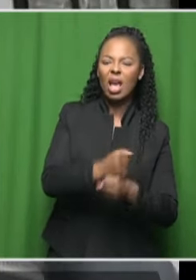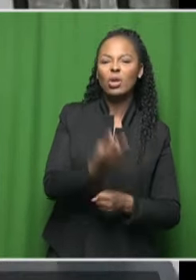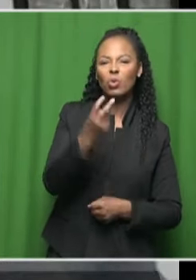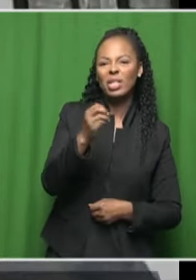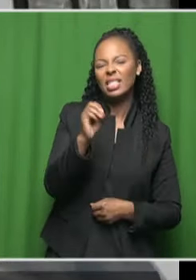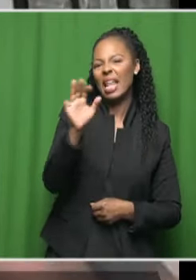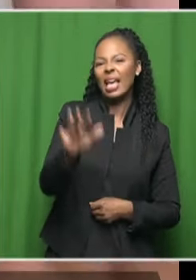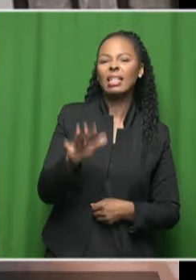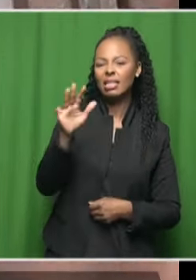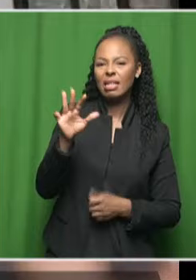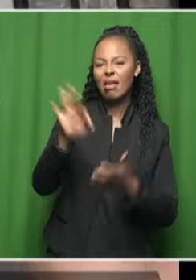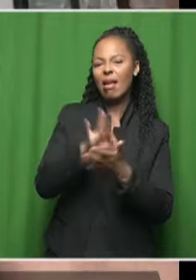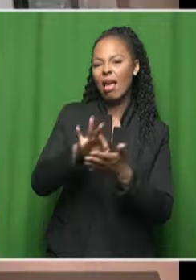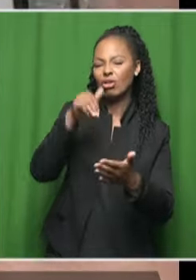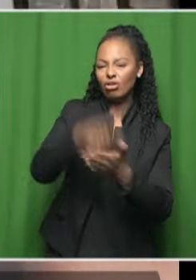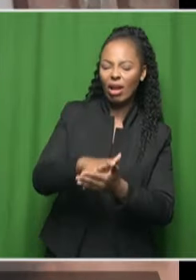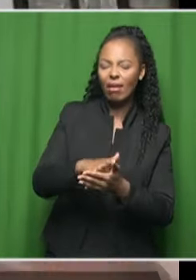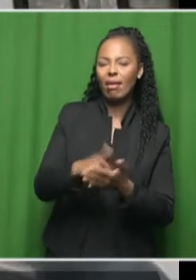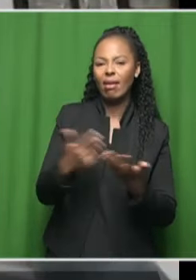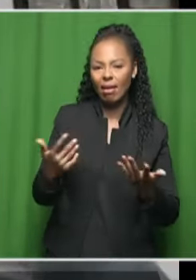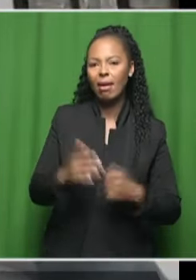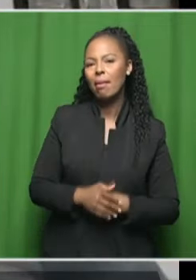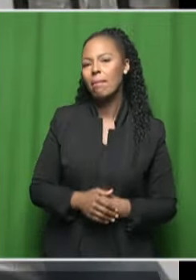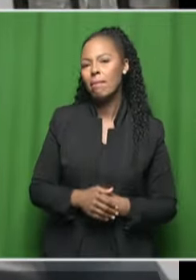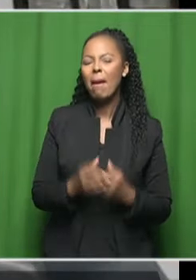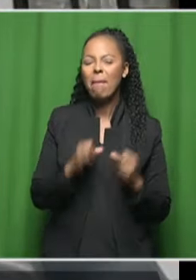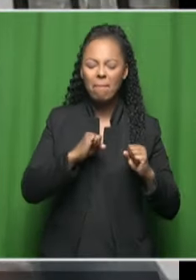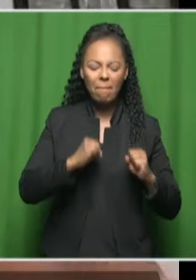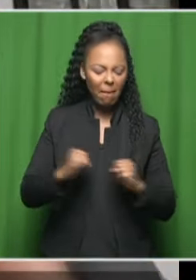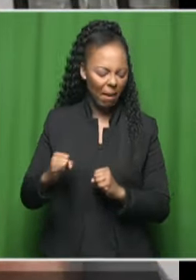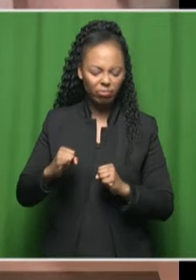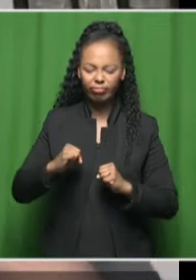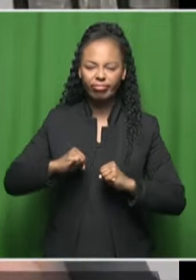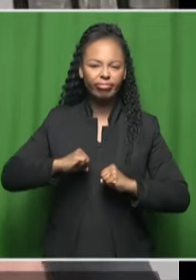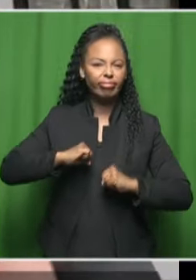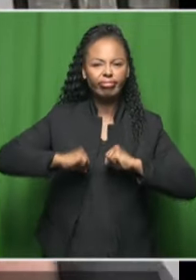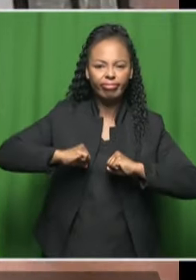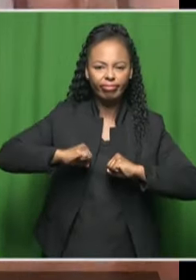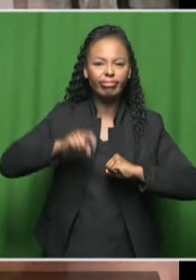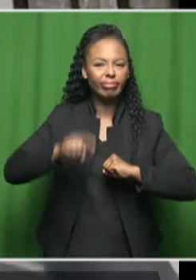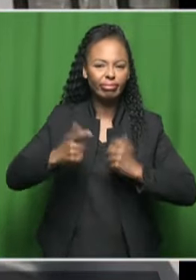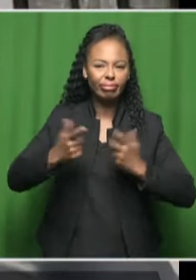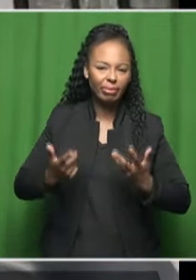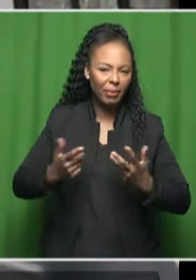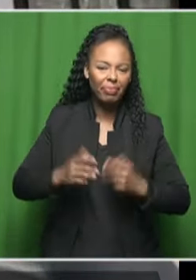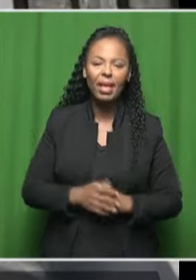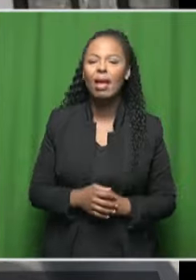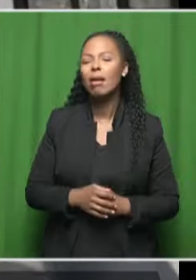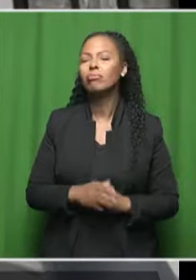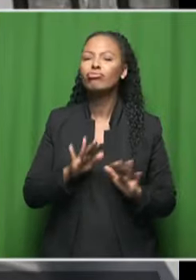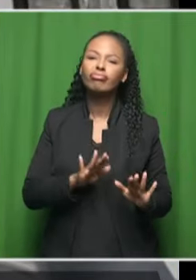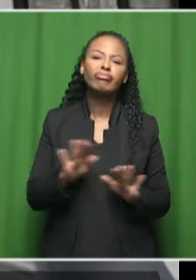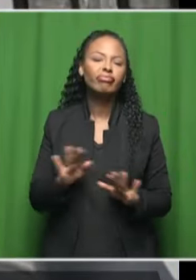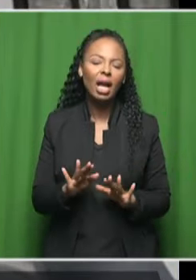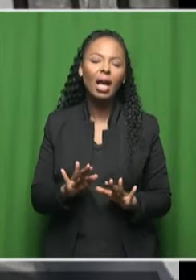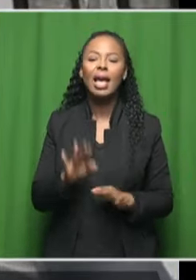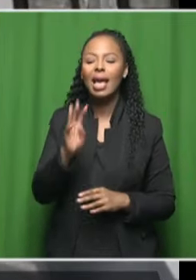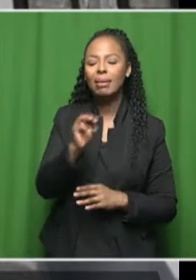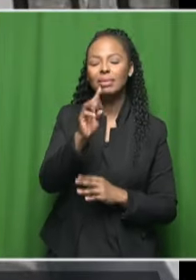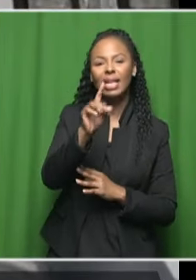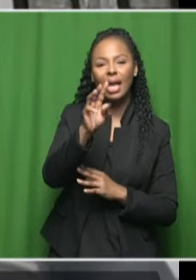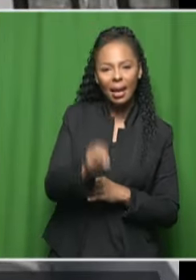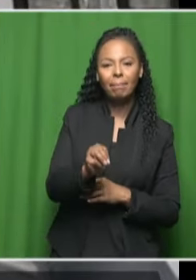elections, as its base is more or less stable. Here we can see that MDM and